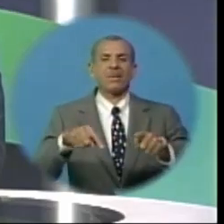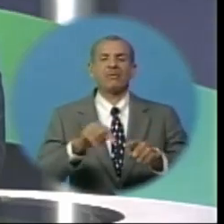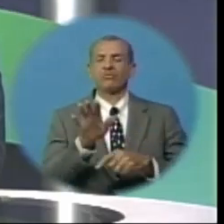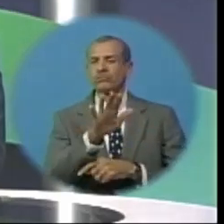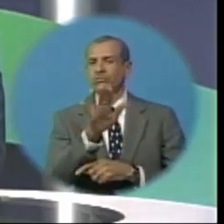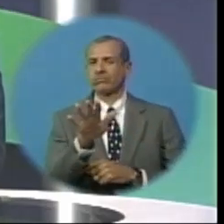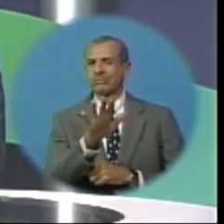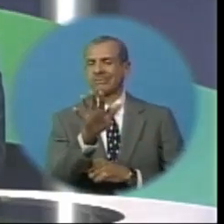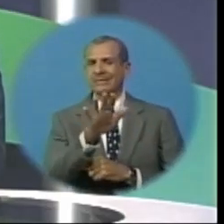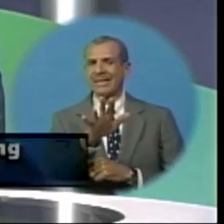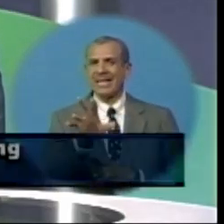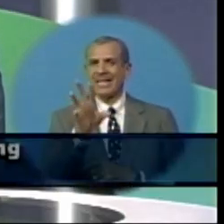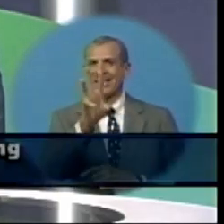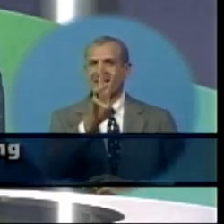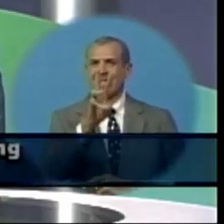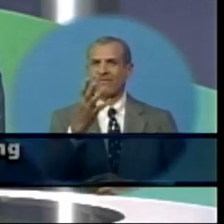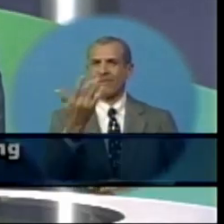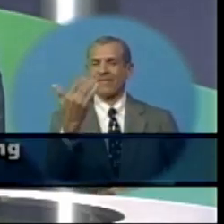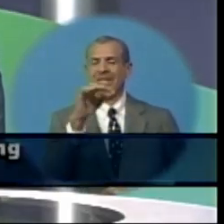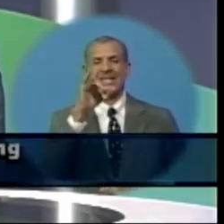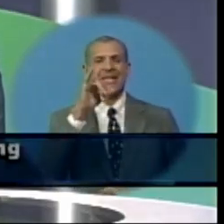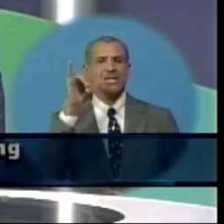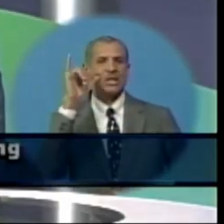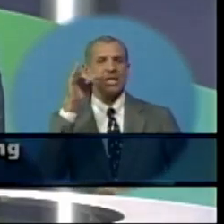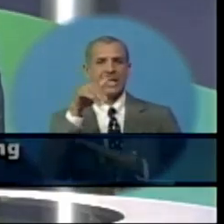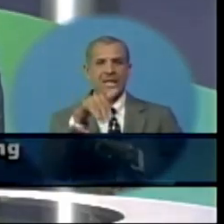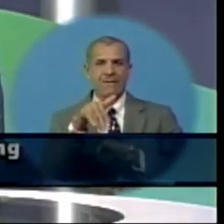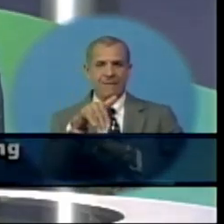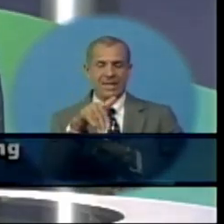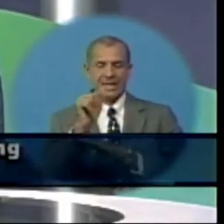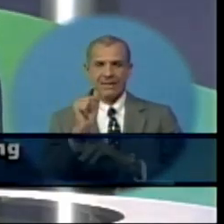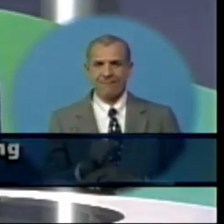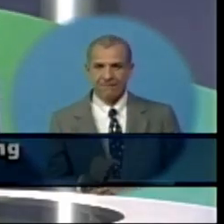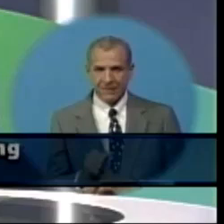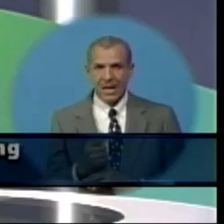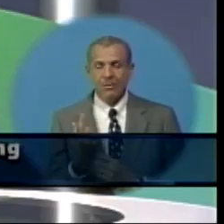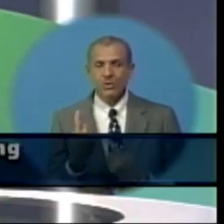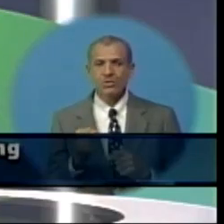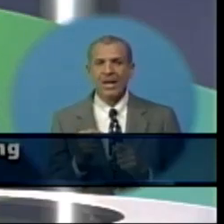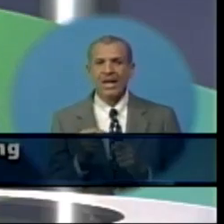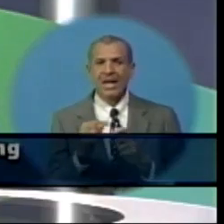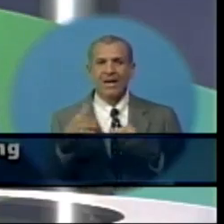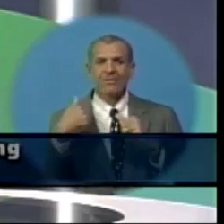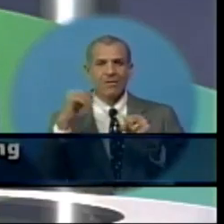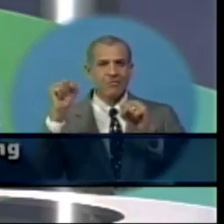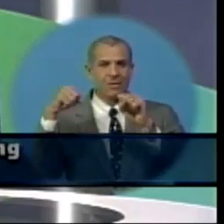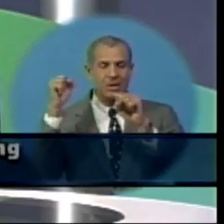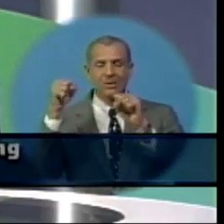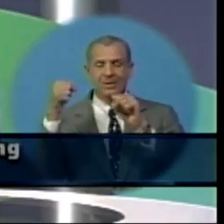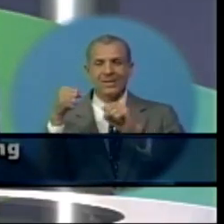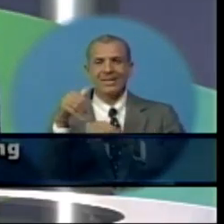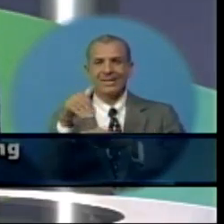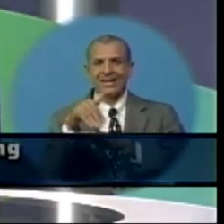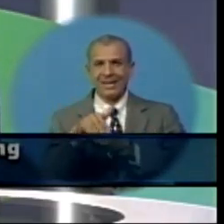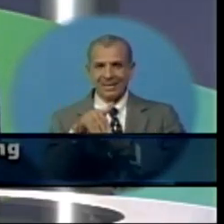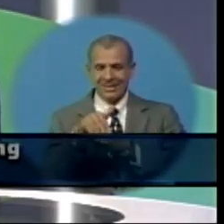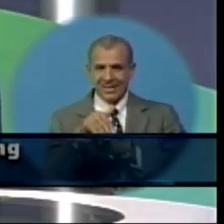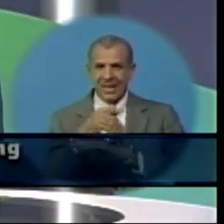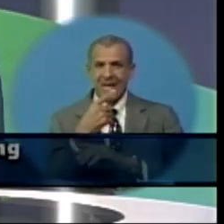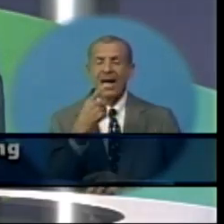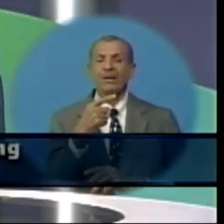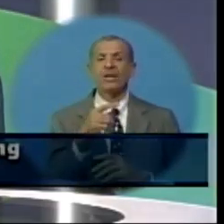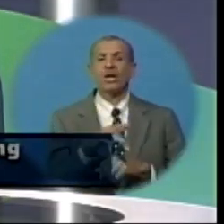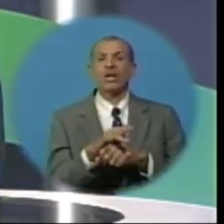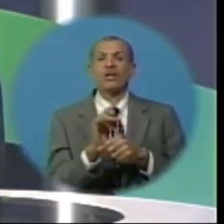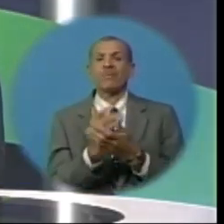around 6:15 yesterday evening, Shane, and we're trying to get that video for you tonight, but I can tell you that the